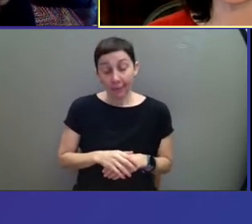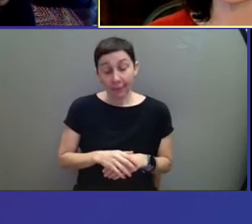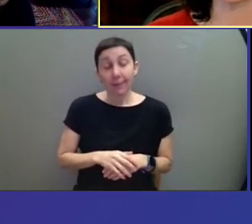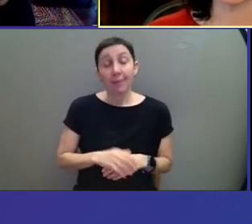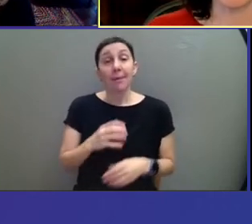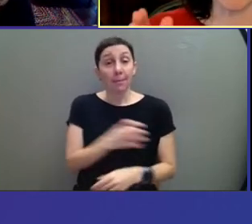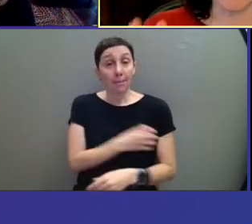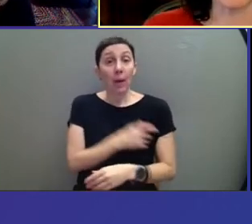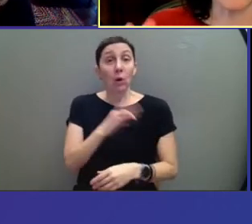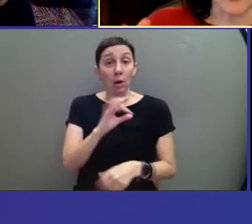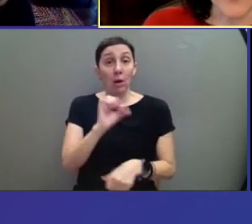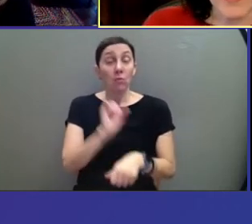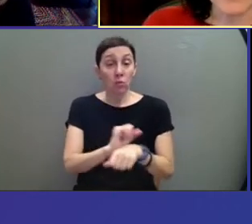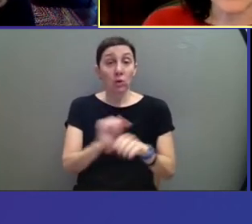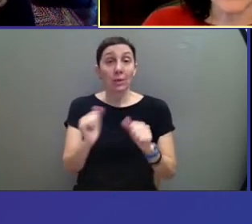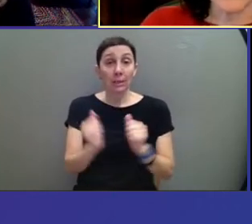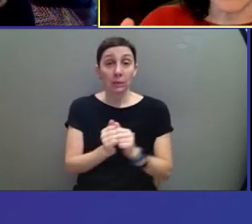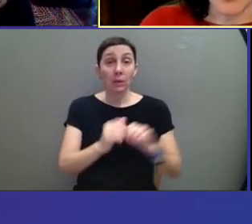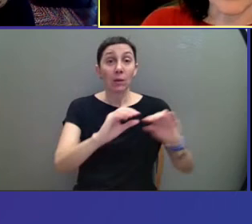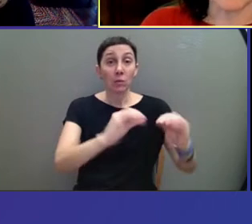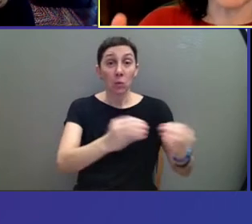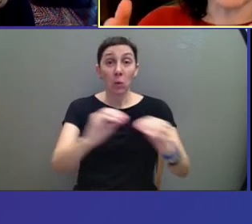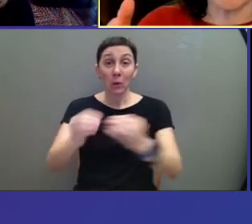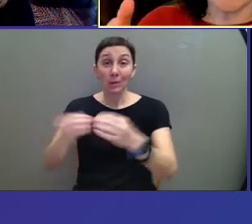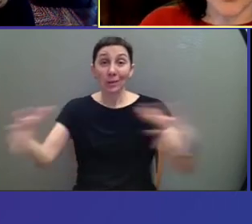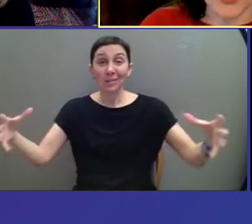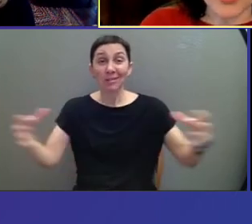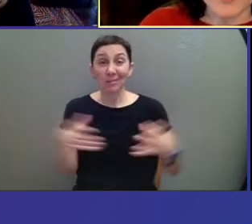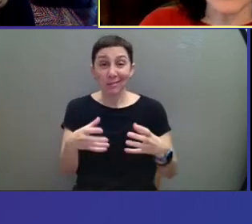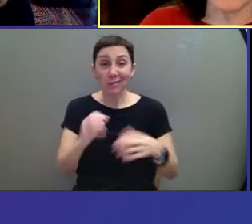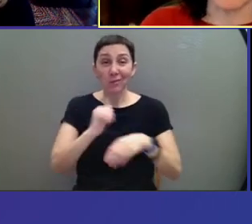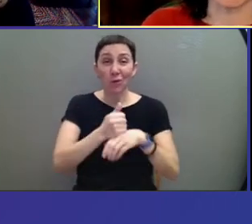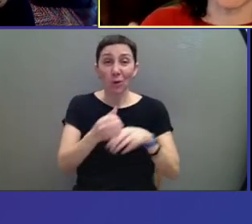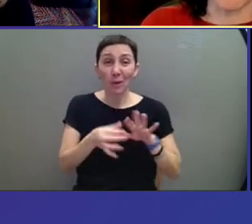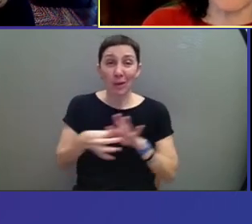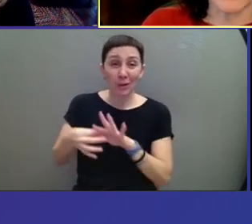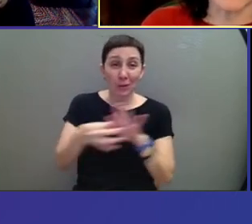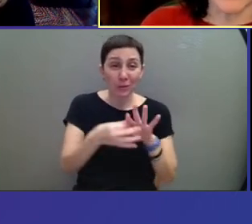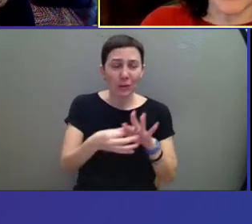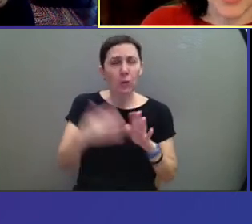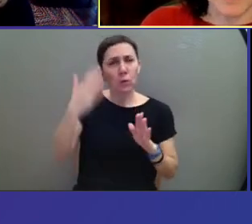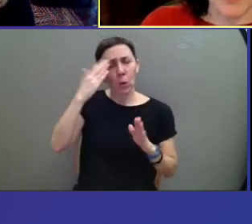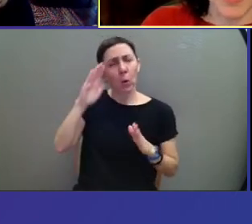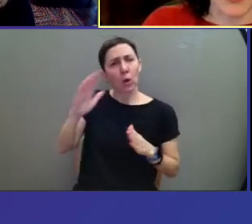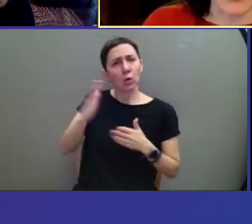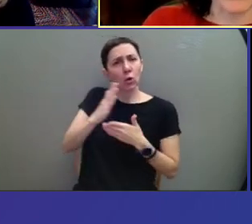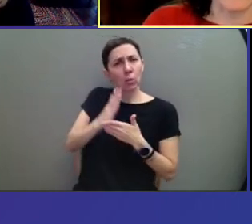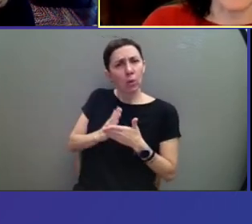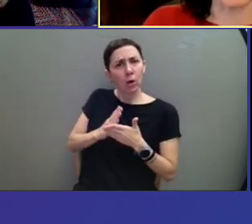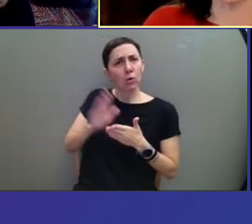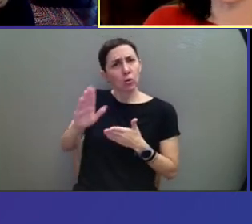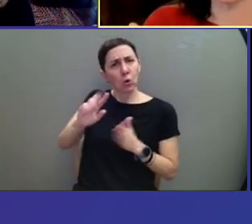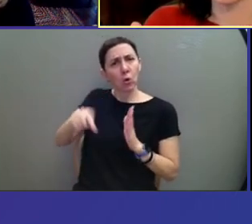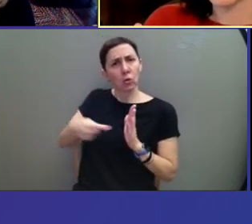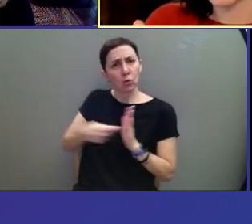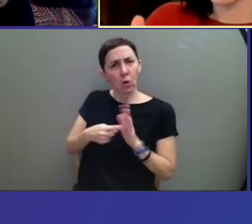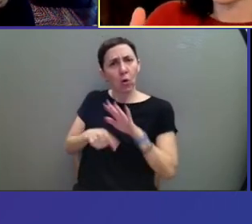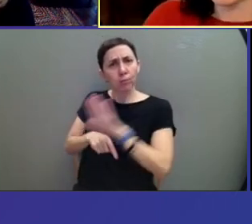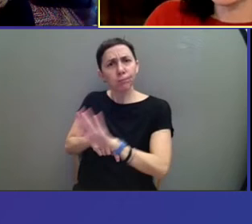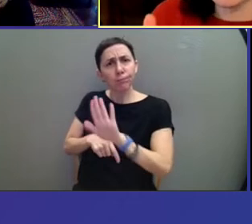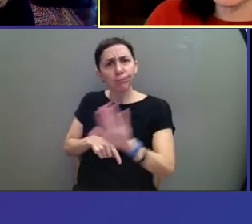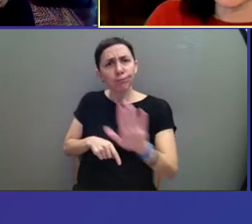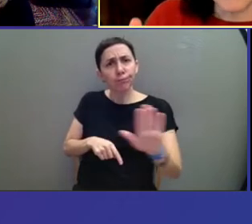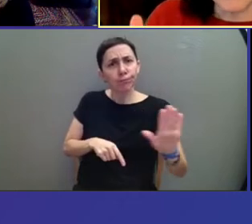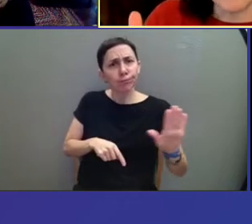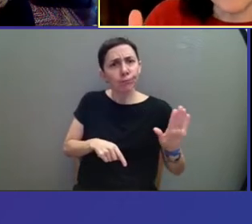the power of us all knowing our part and our role. I think you talked about that earlier, Alejandra. If